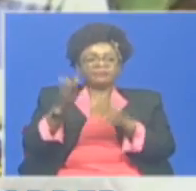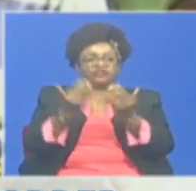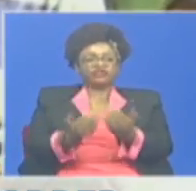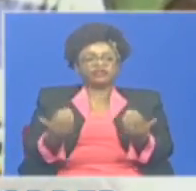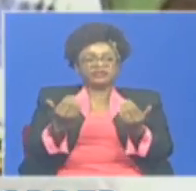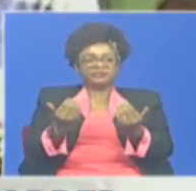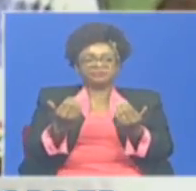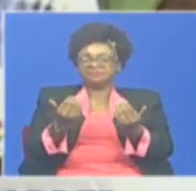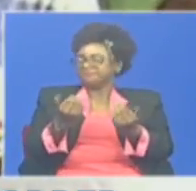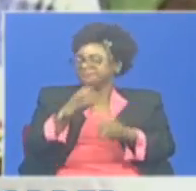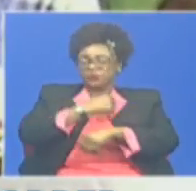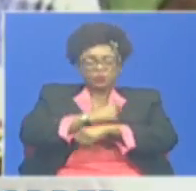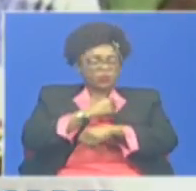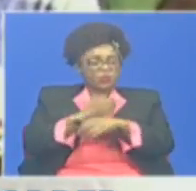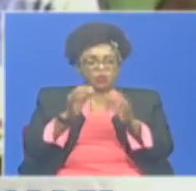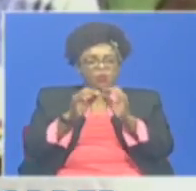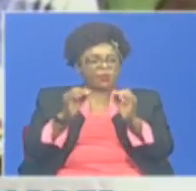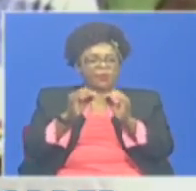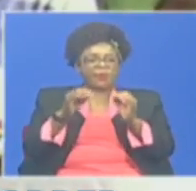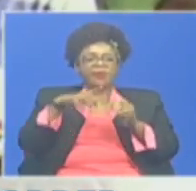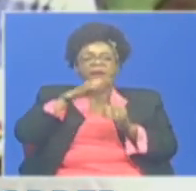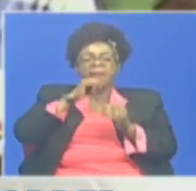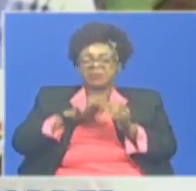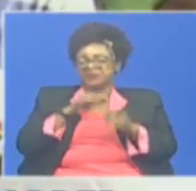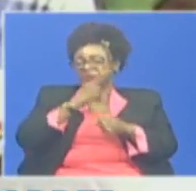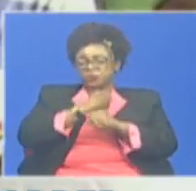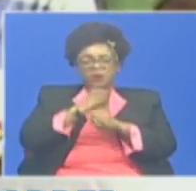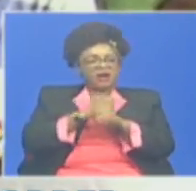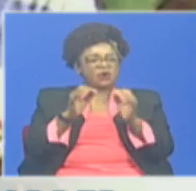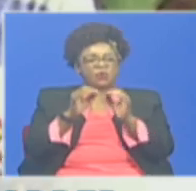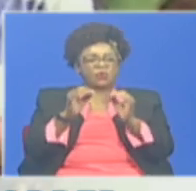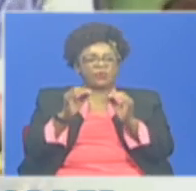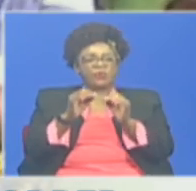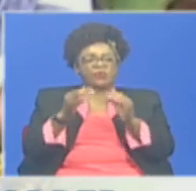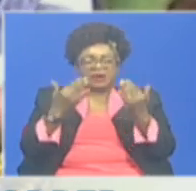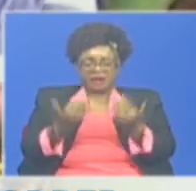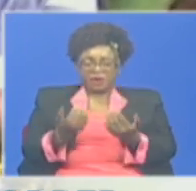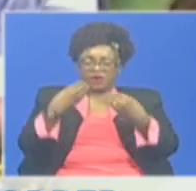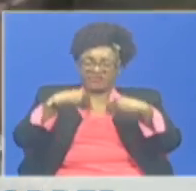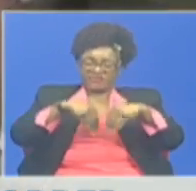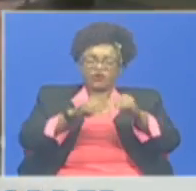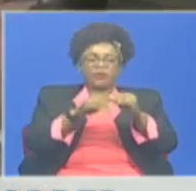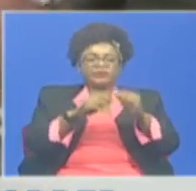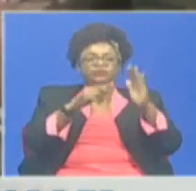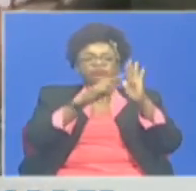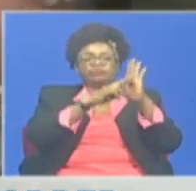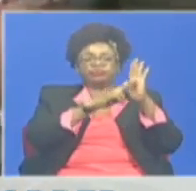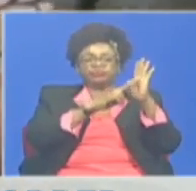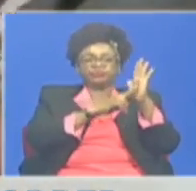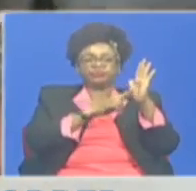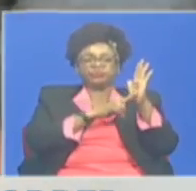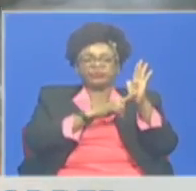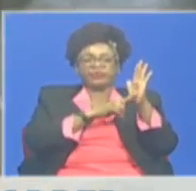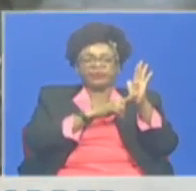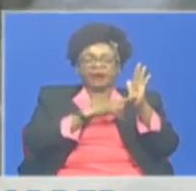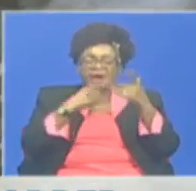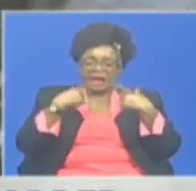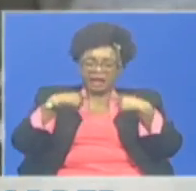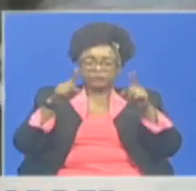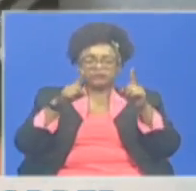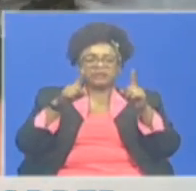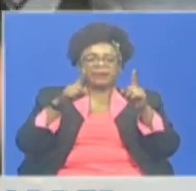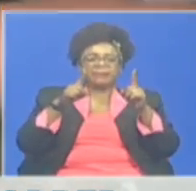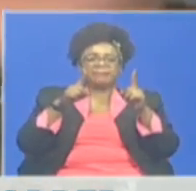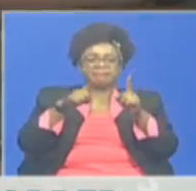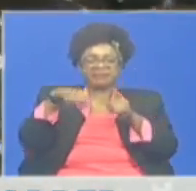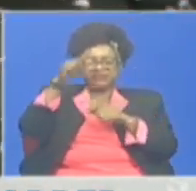longer in school. The parents are not at work. They are adhering to the containment measures announced by the government to try